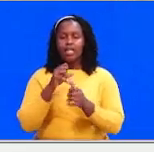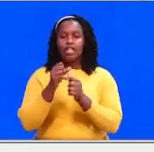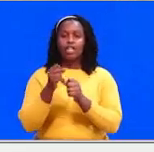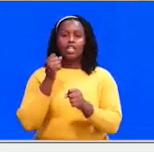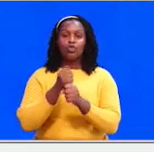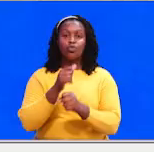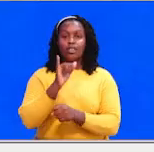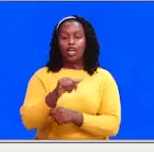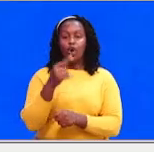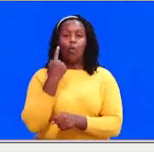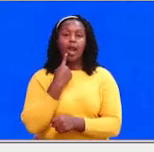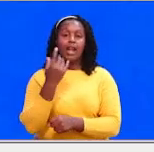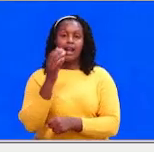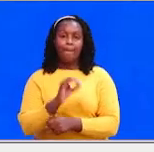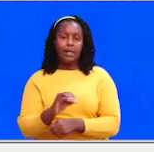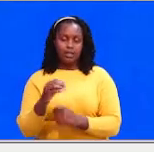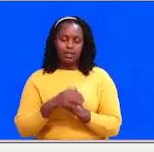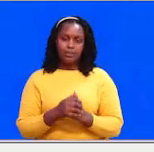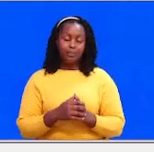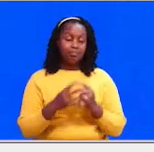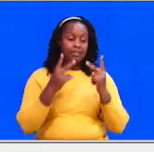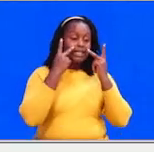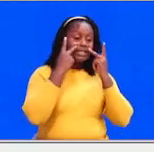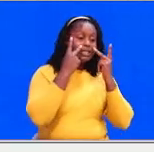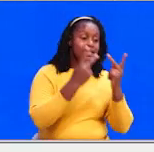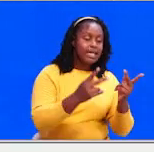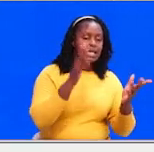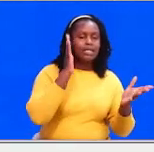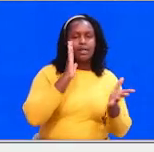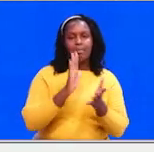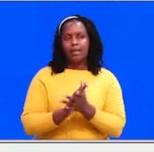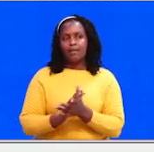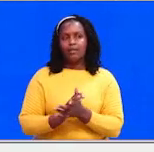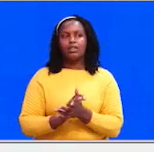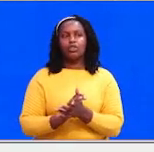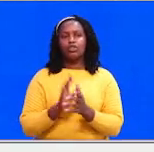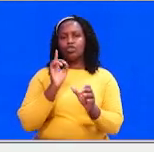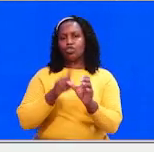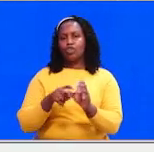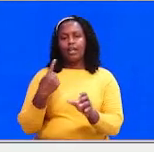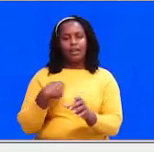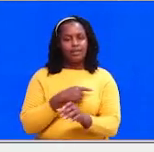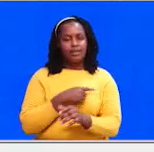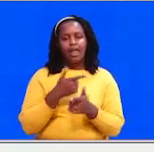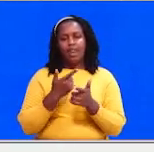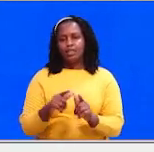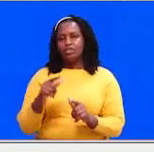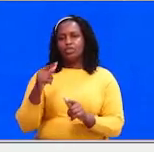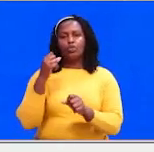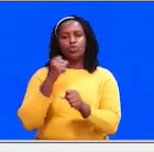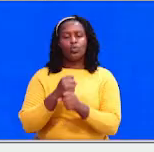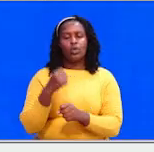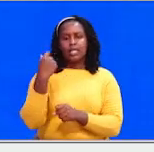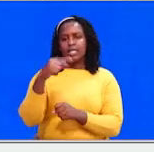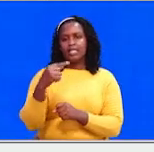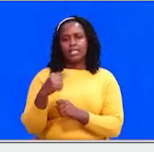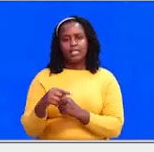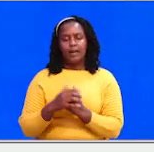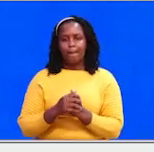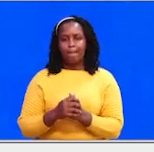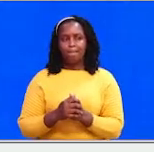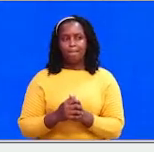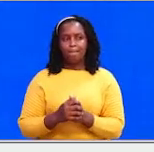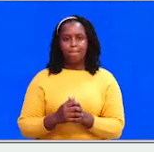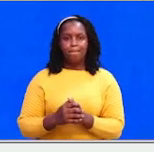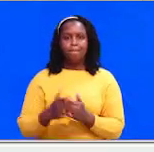the seeing is believing. Yes. And join the Safe Sewage for Africa movement. Let's go green. Let's have safe spaces.